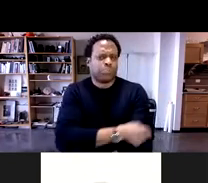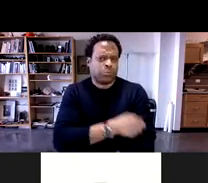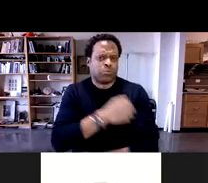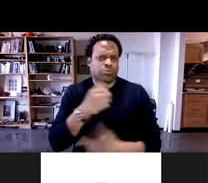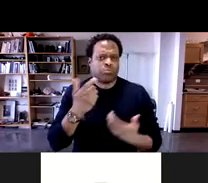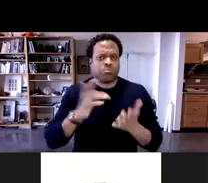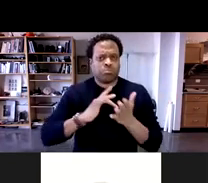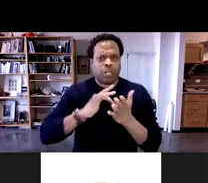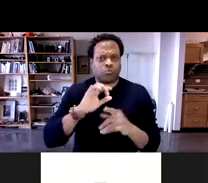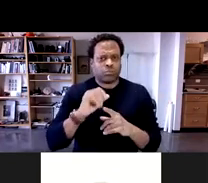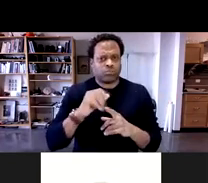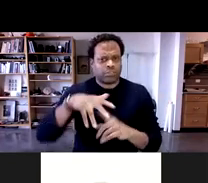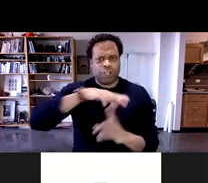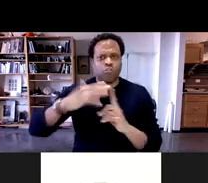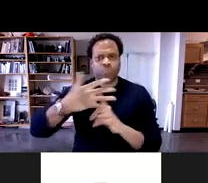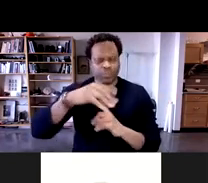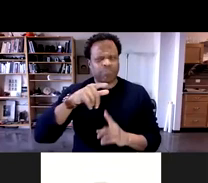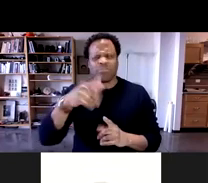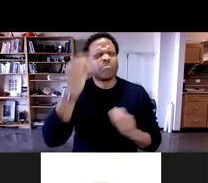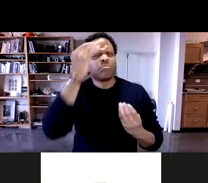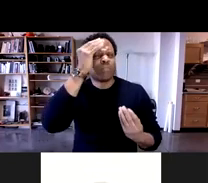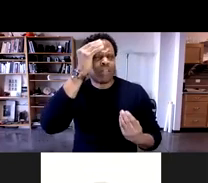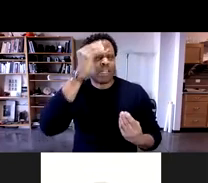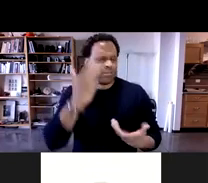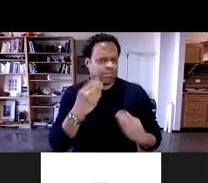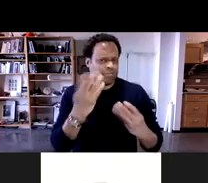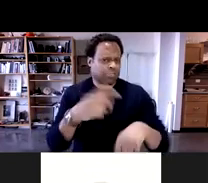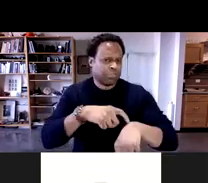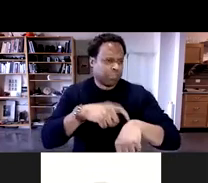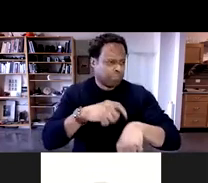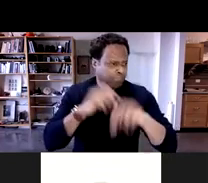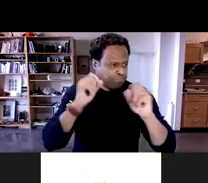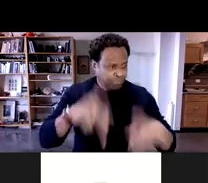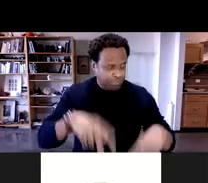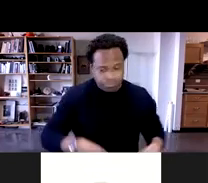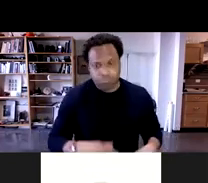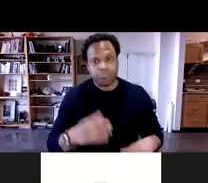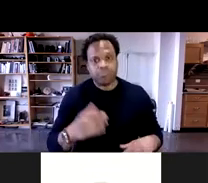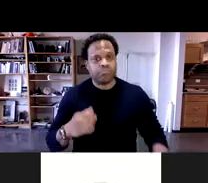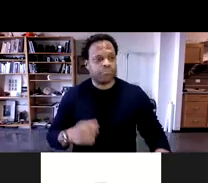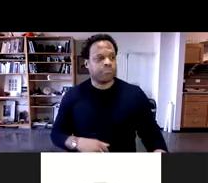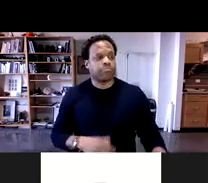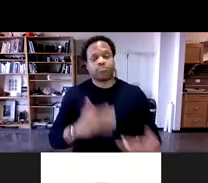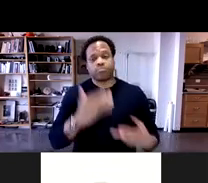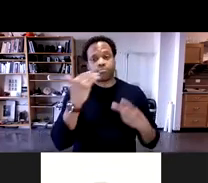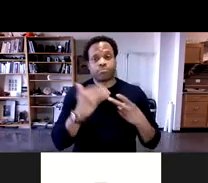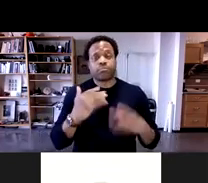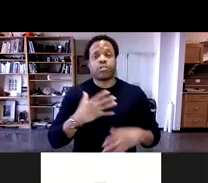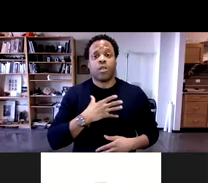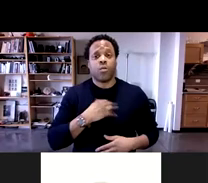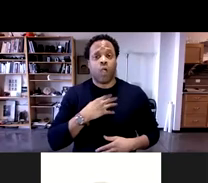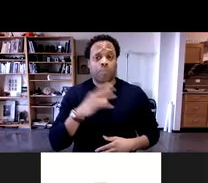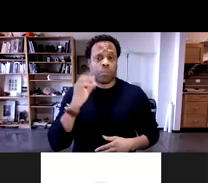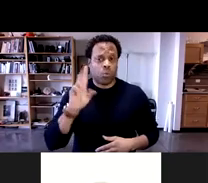do you use that you have noticed maybe like in a hospital situation or a medical environment, you think that might be a good thing to use?